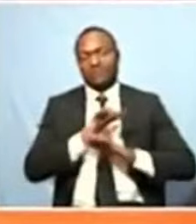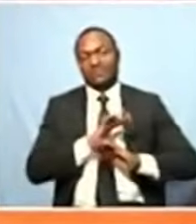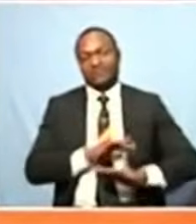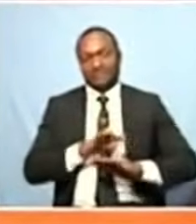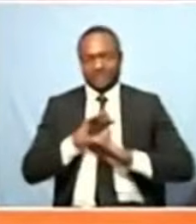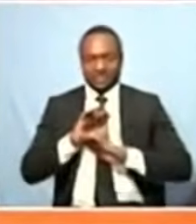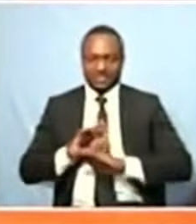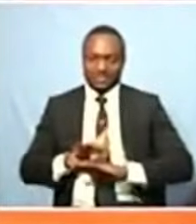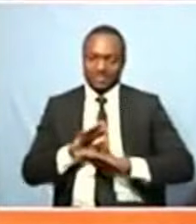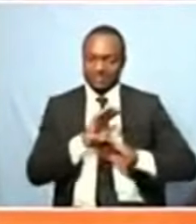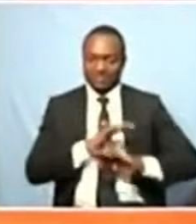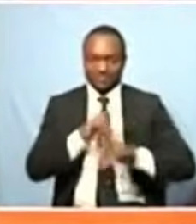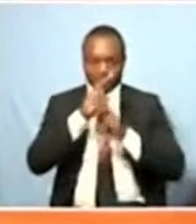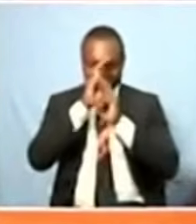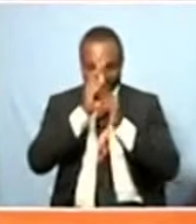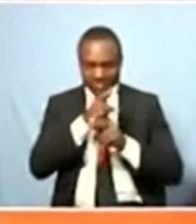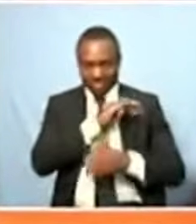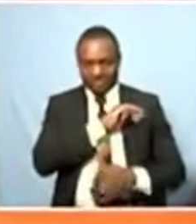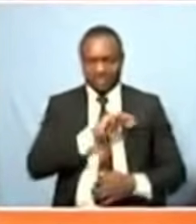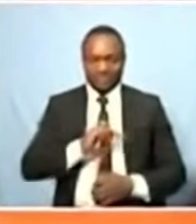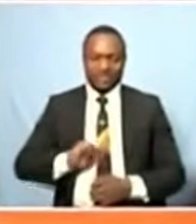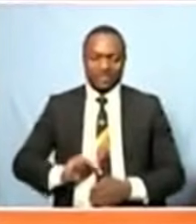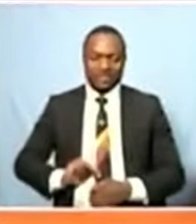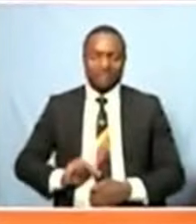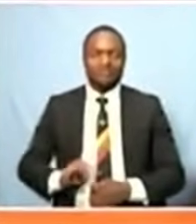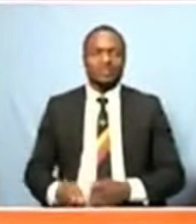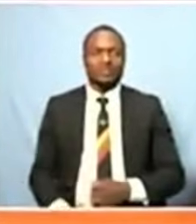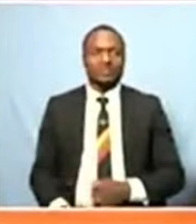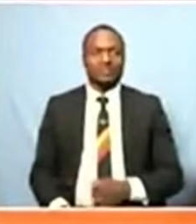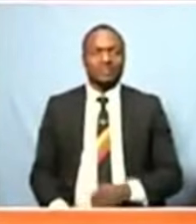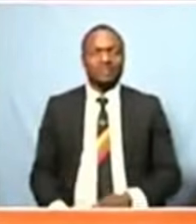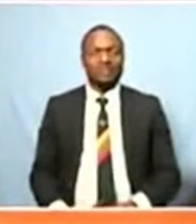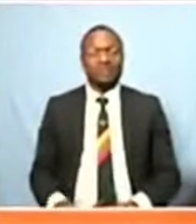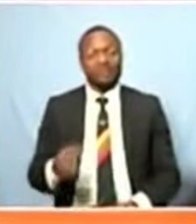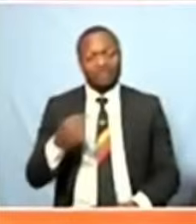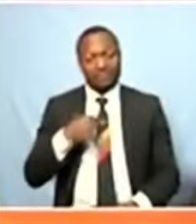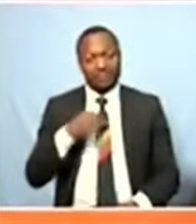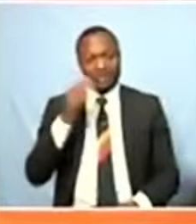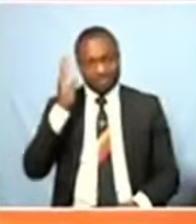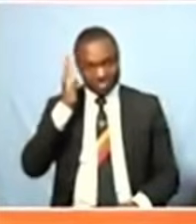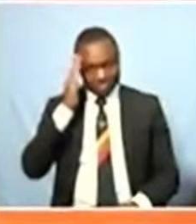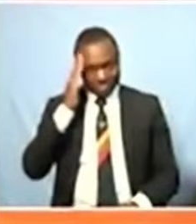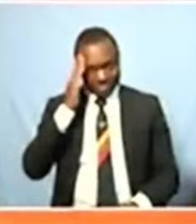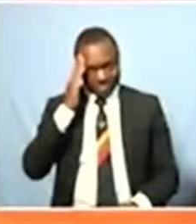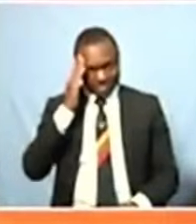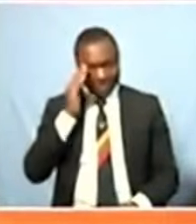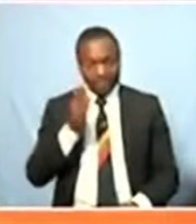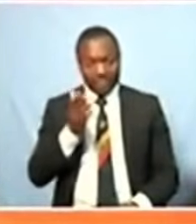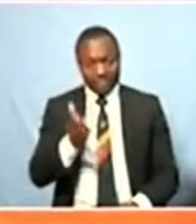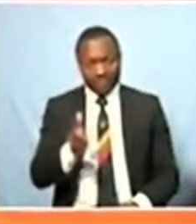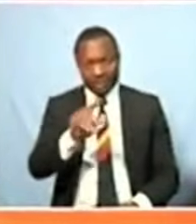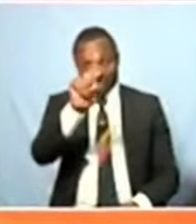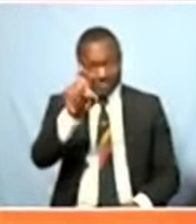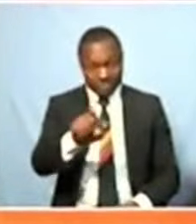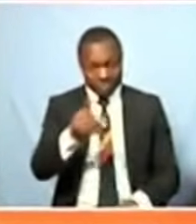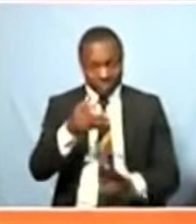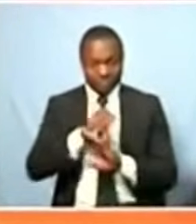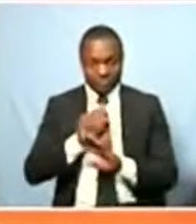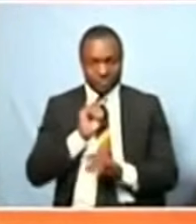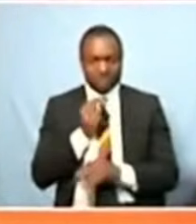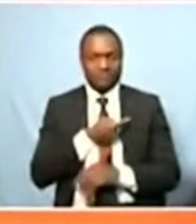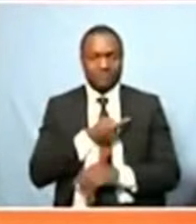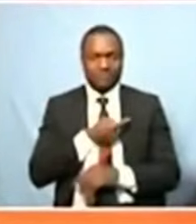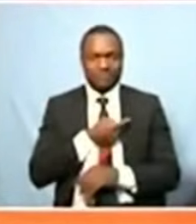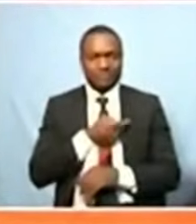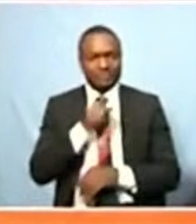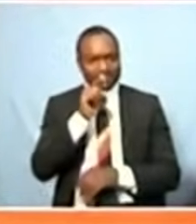you. Order, honorable members. As far as I'm concerned, there is a question before us.